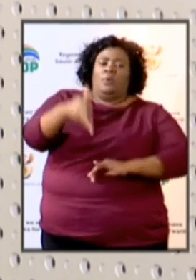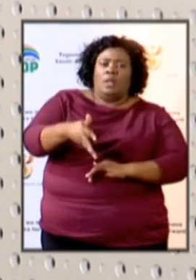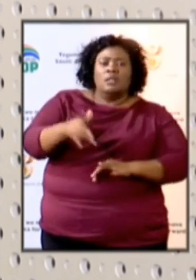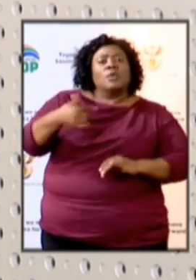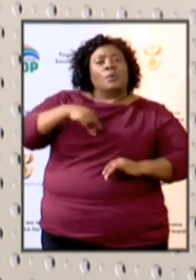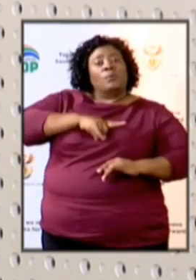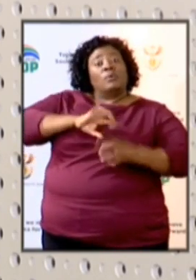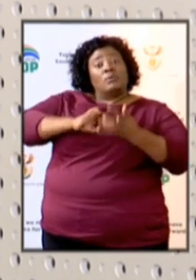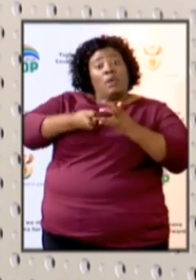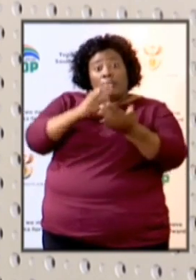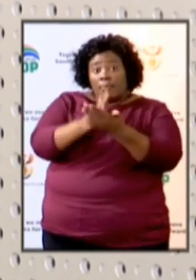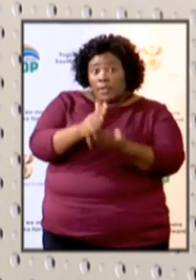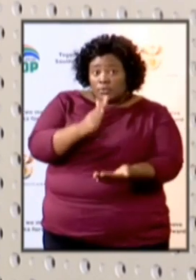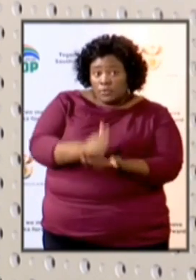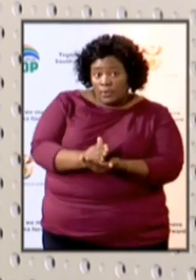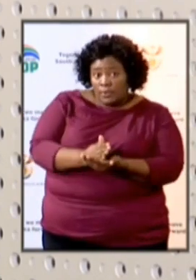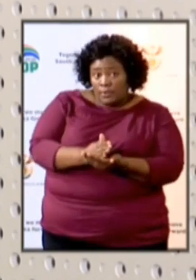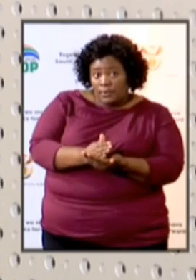and make sure that